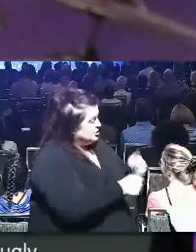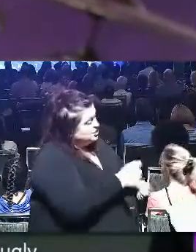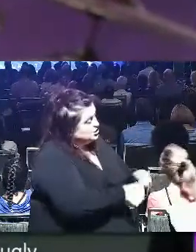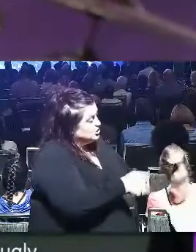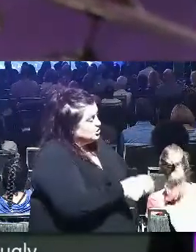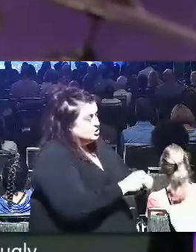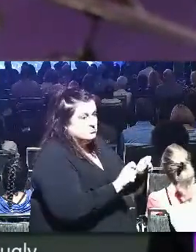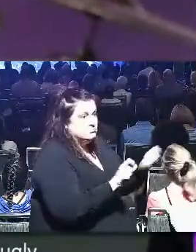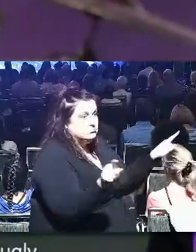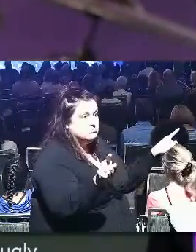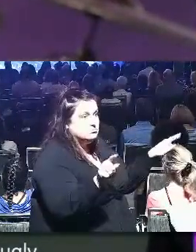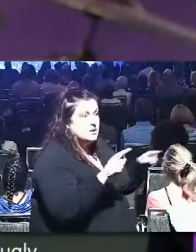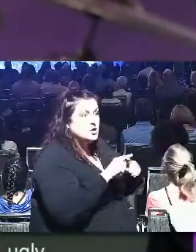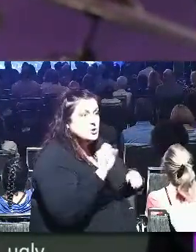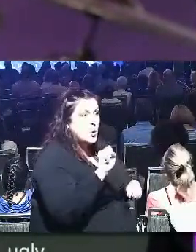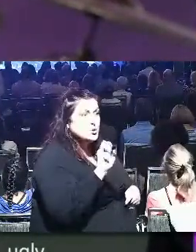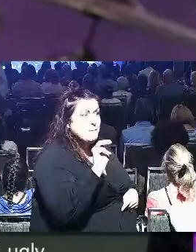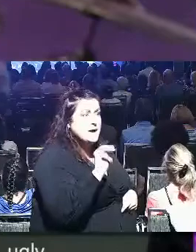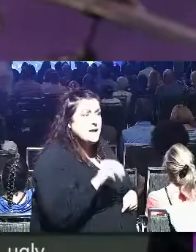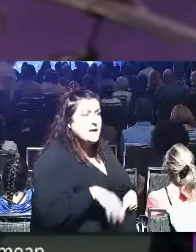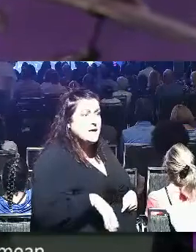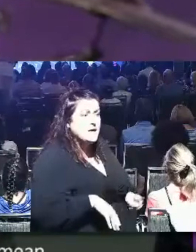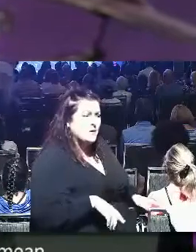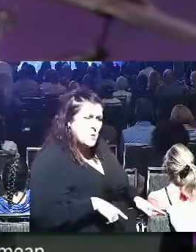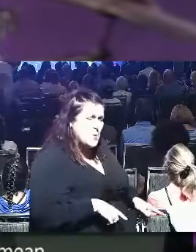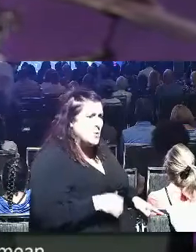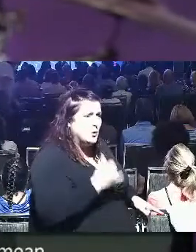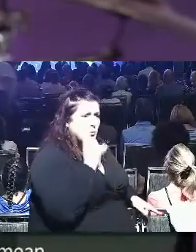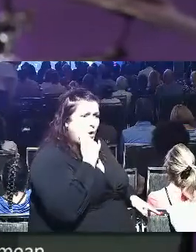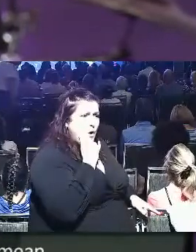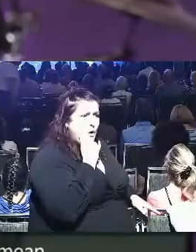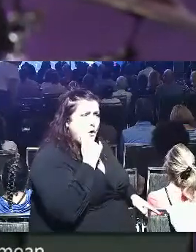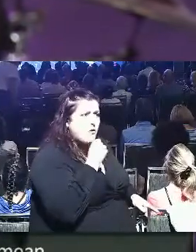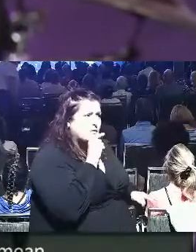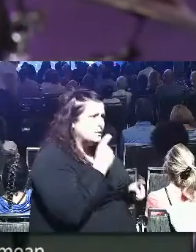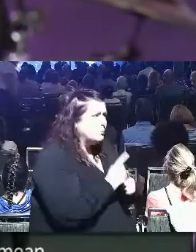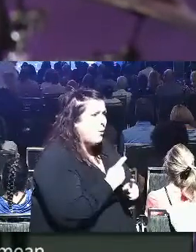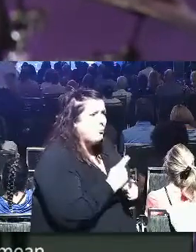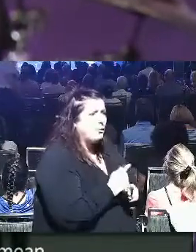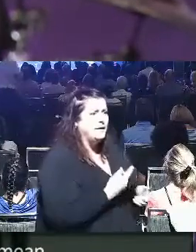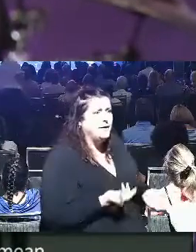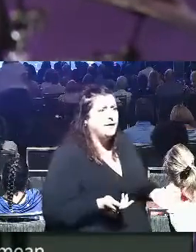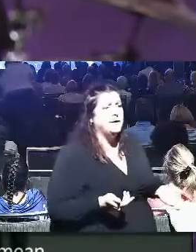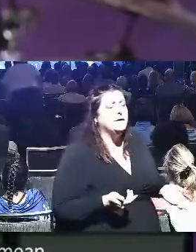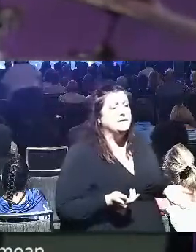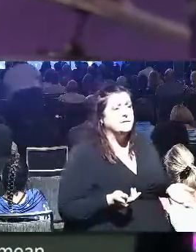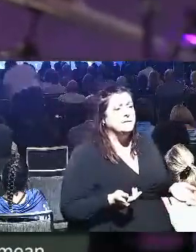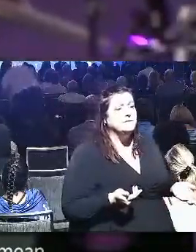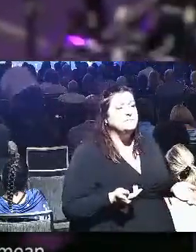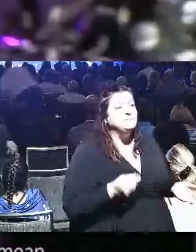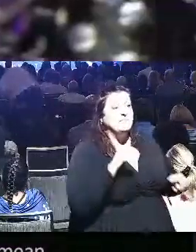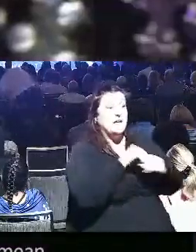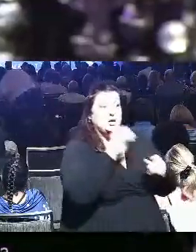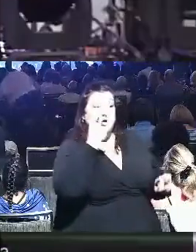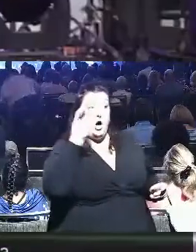No, that would be equally wrong and inappropriate. We have a saying in